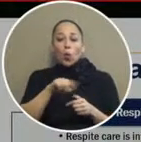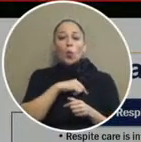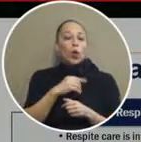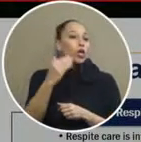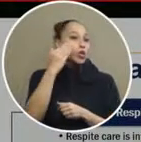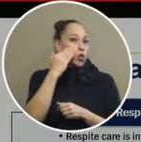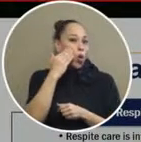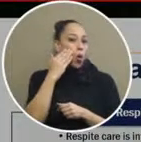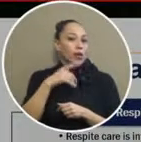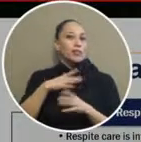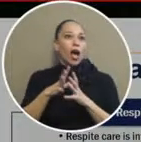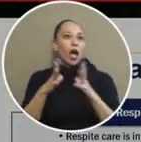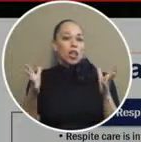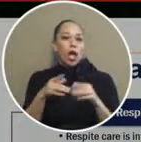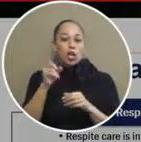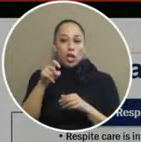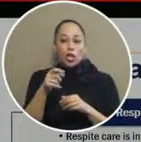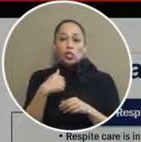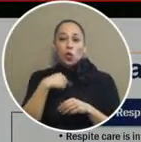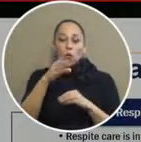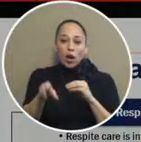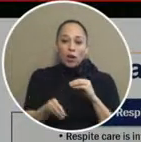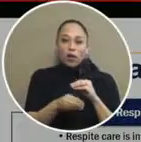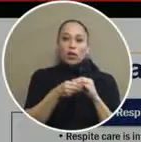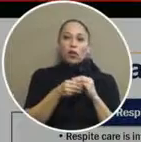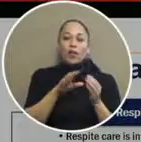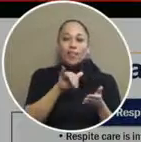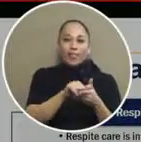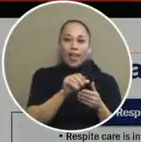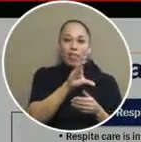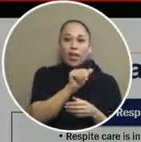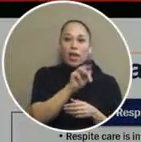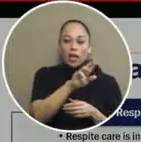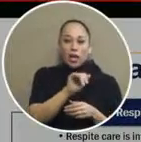there's an extended need for that. And so we've included respite care